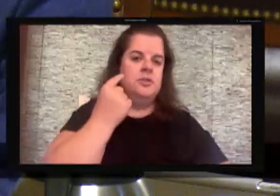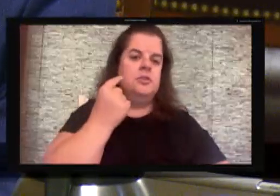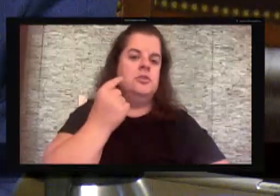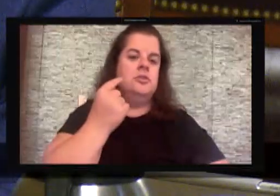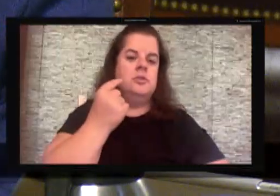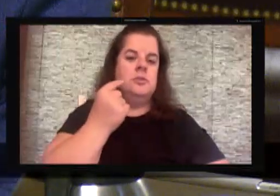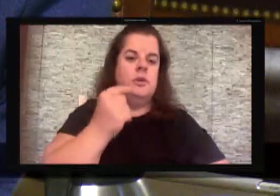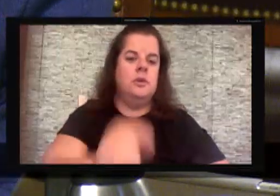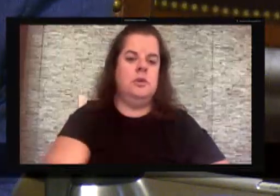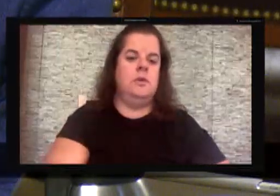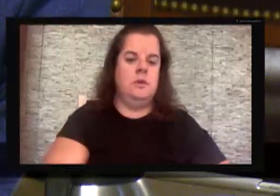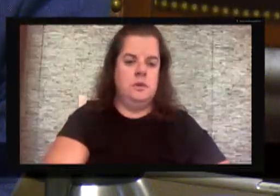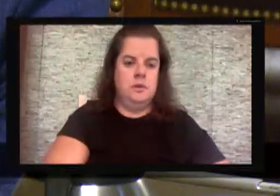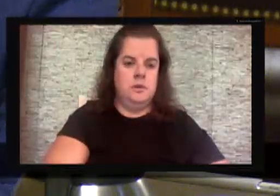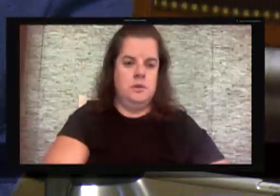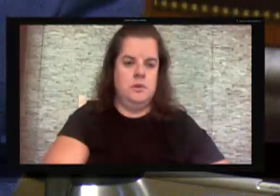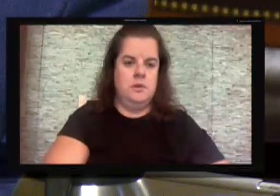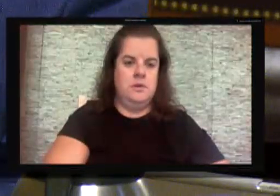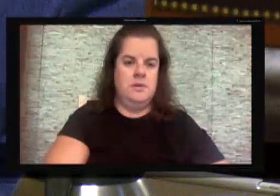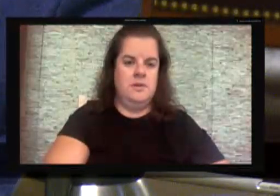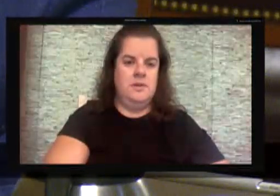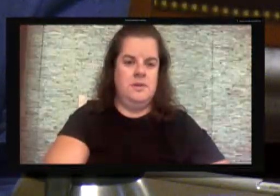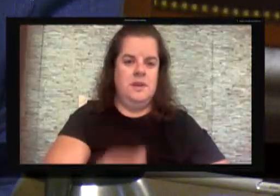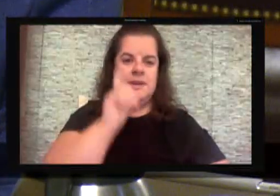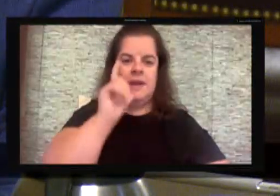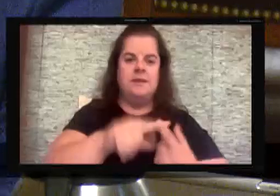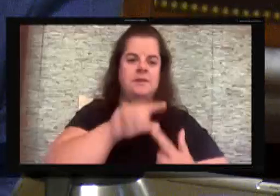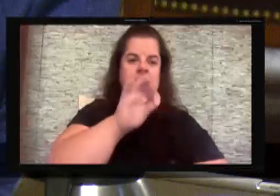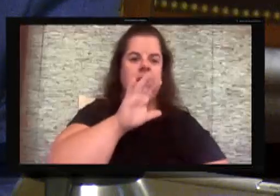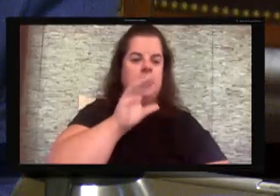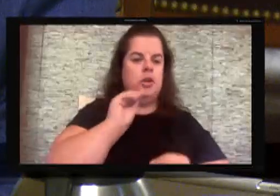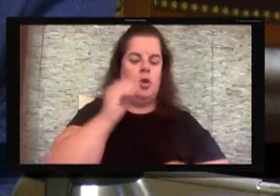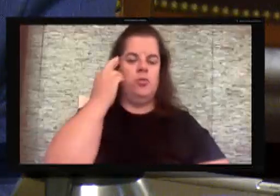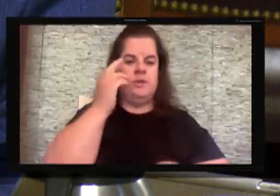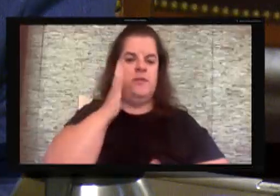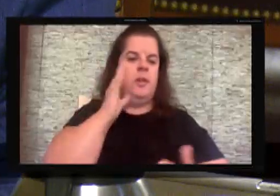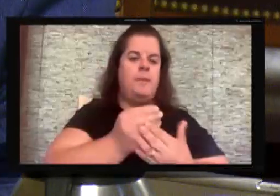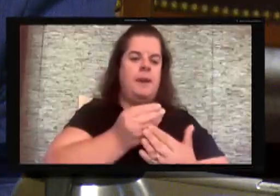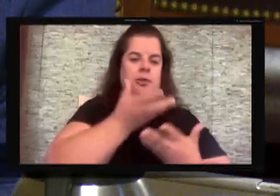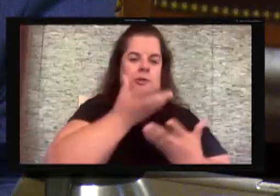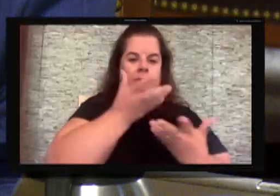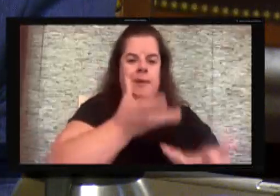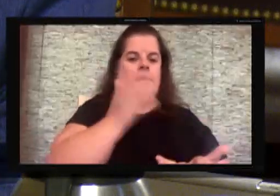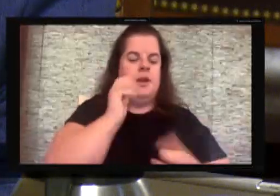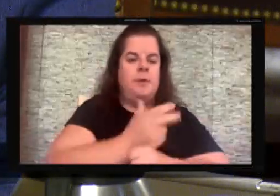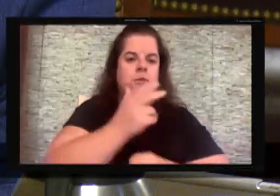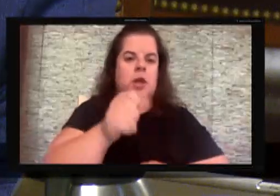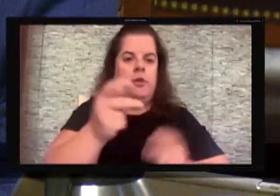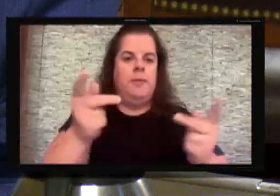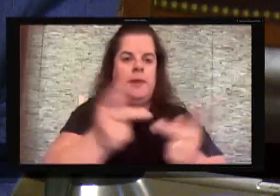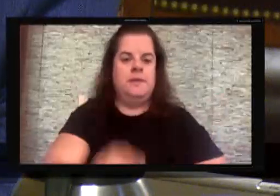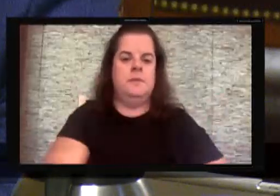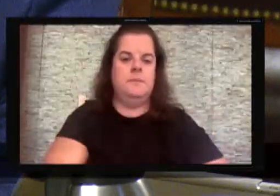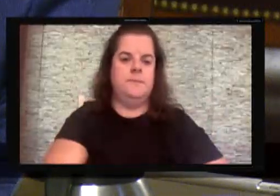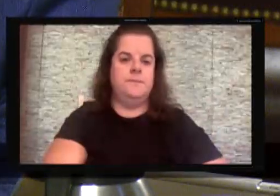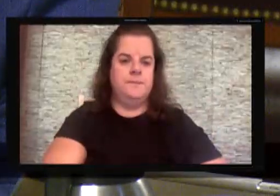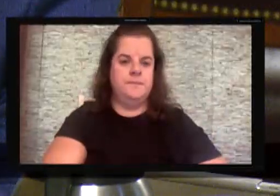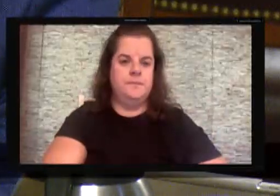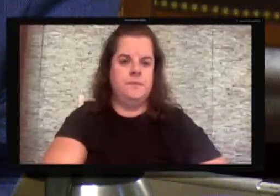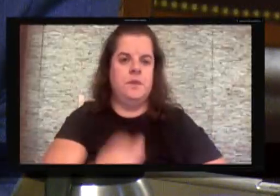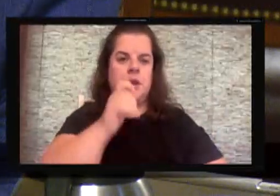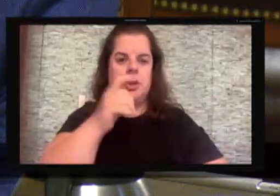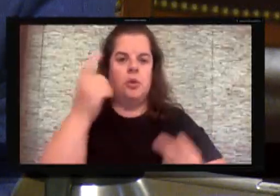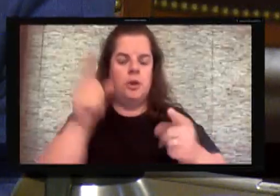going to get to 900. So no sense that money sitting there. It could be used in other places. I don't necessarily agree from